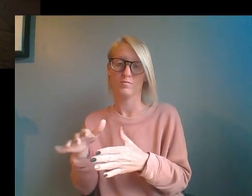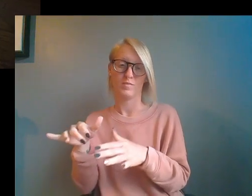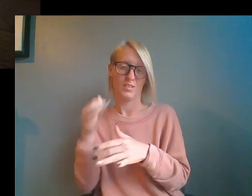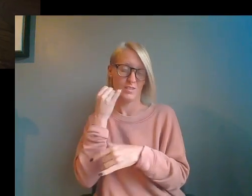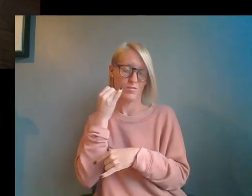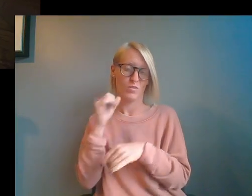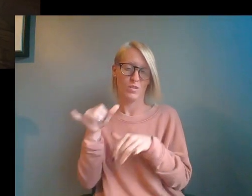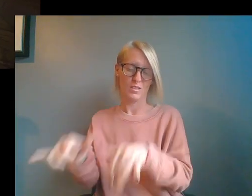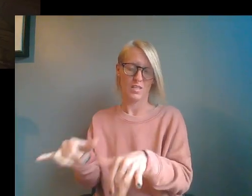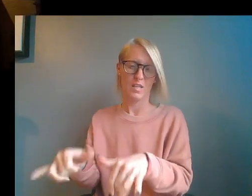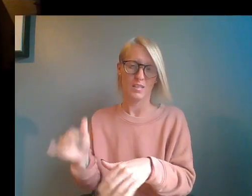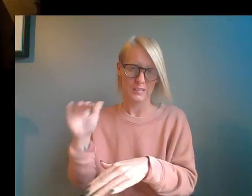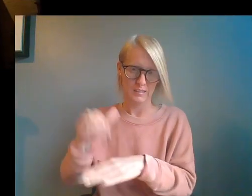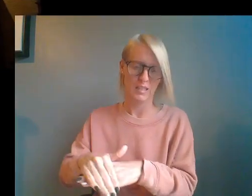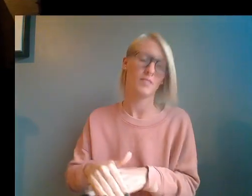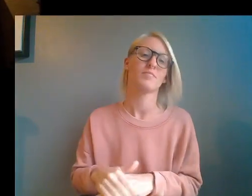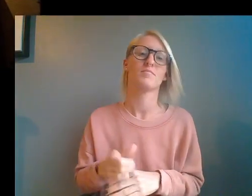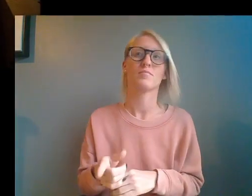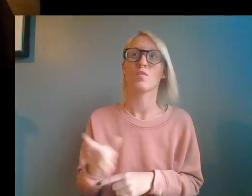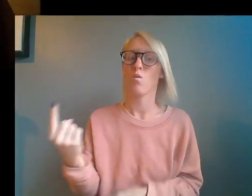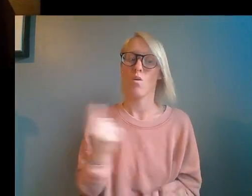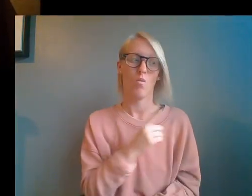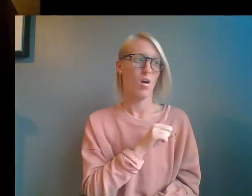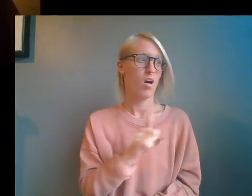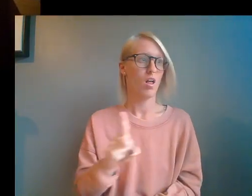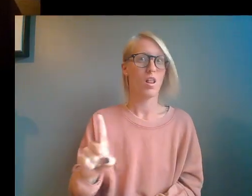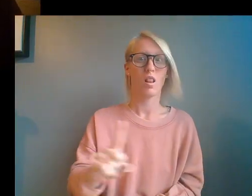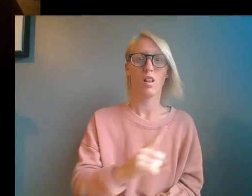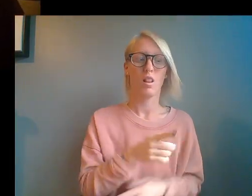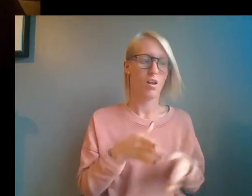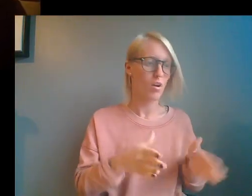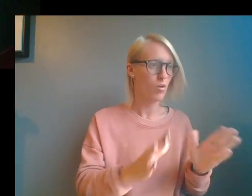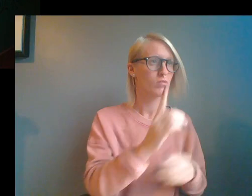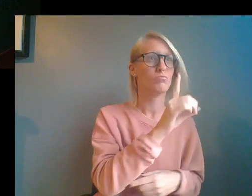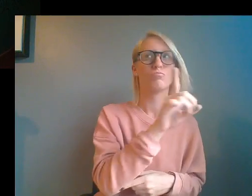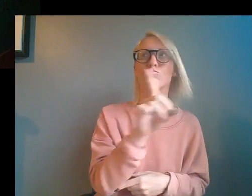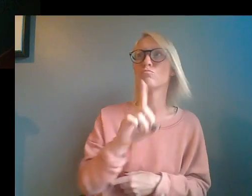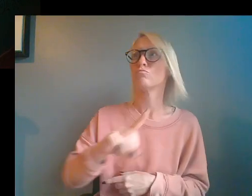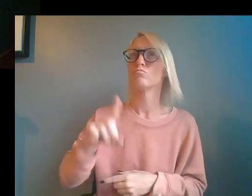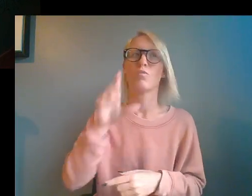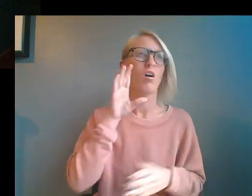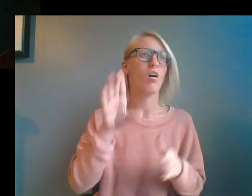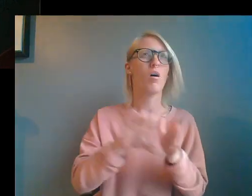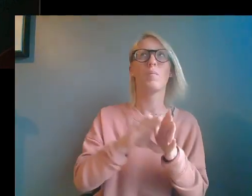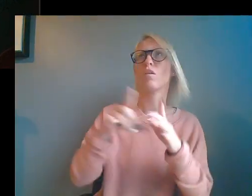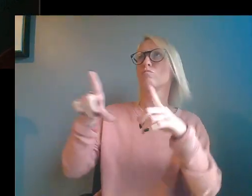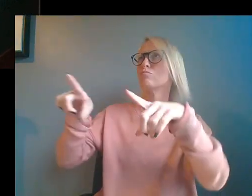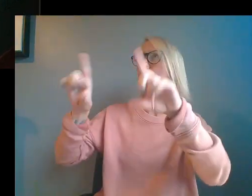We just walked around the lobby and hallways and saw a lot of the art and decor that they had on display.